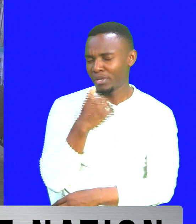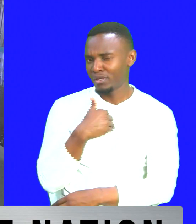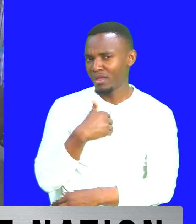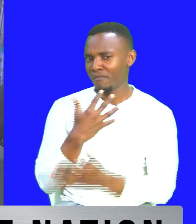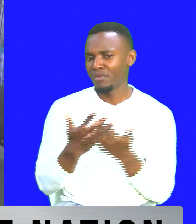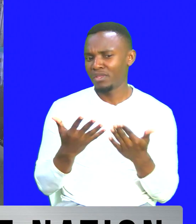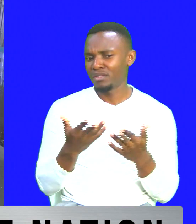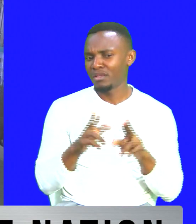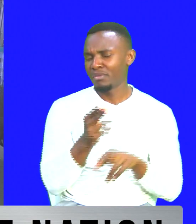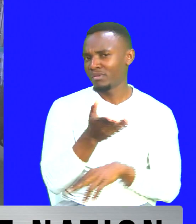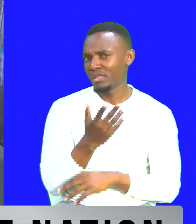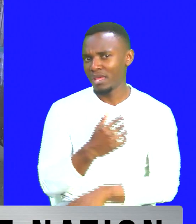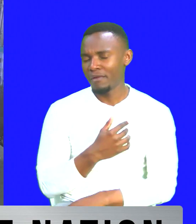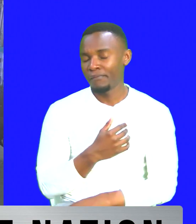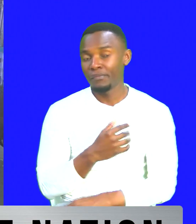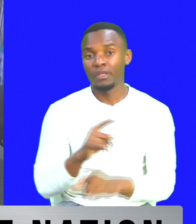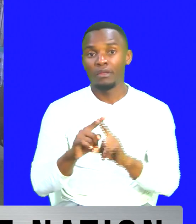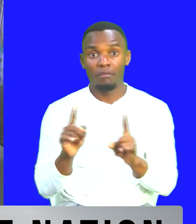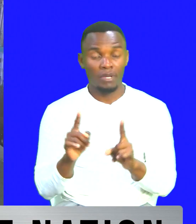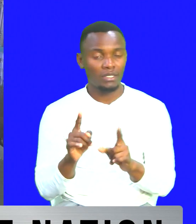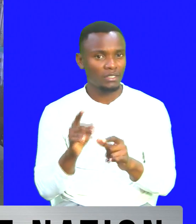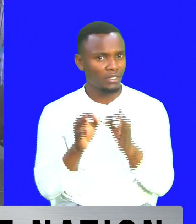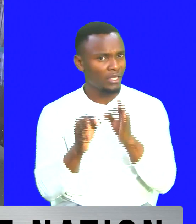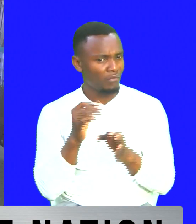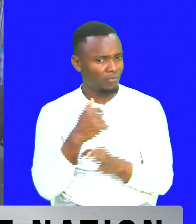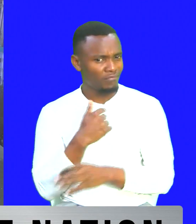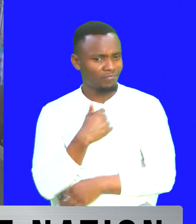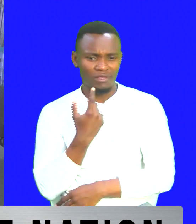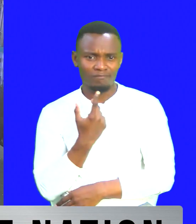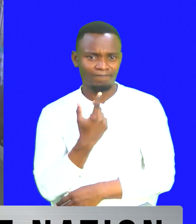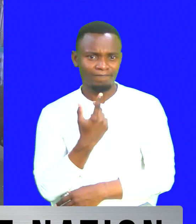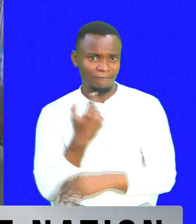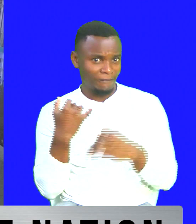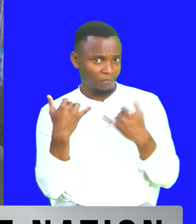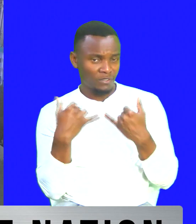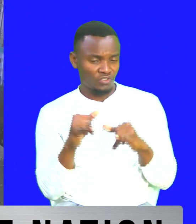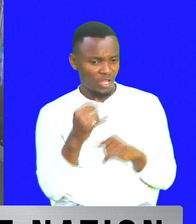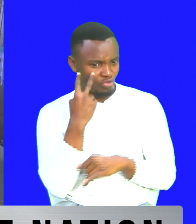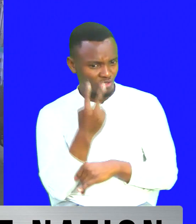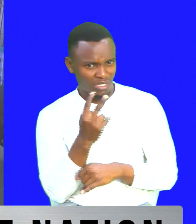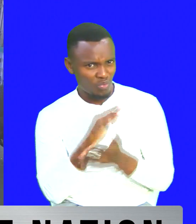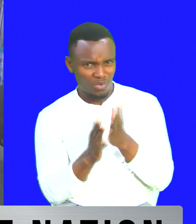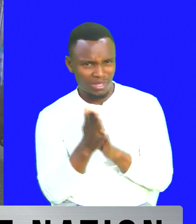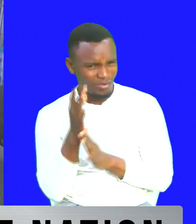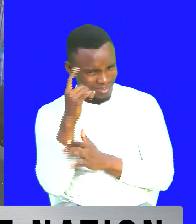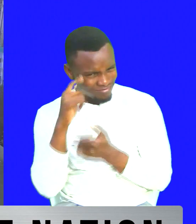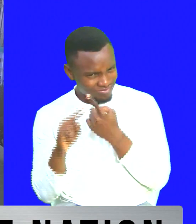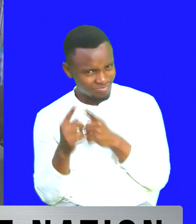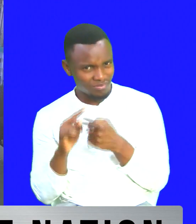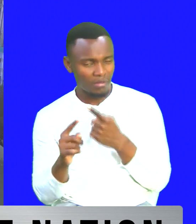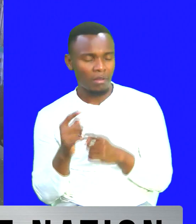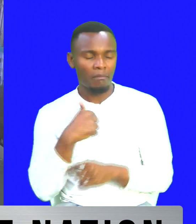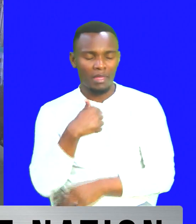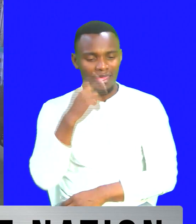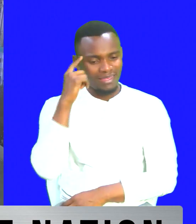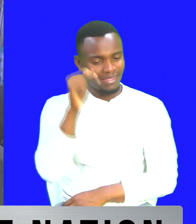thoughts, but when I just look at it from a common mwananchi without trying to overthink, I think it is a